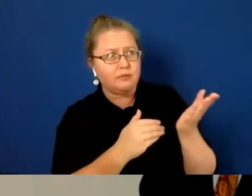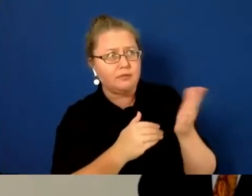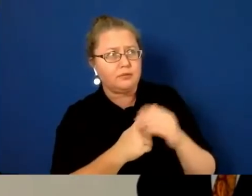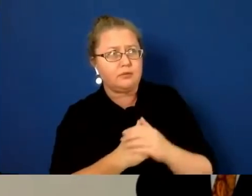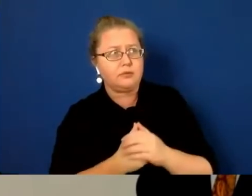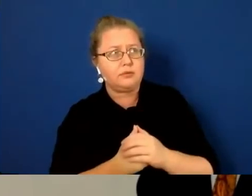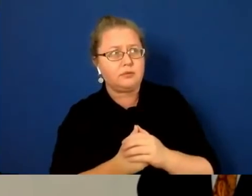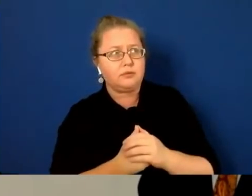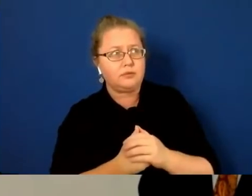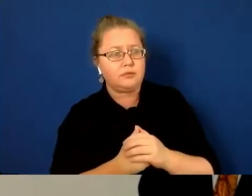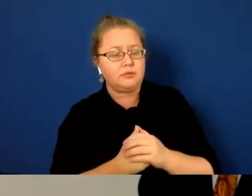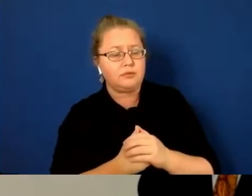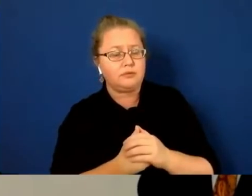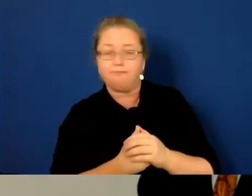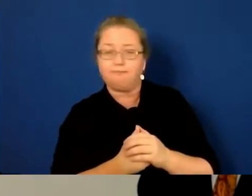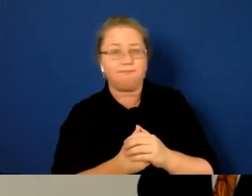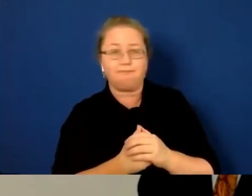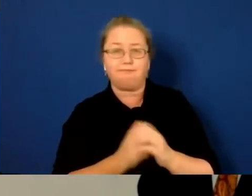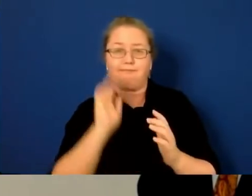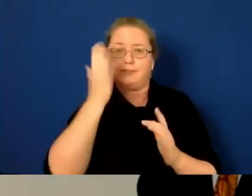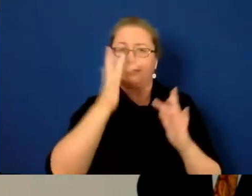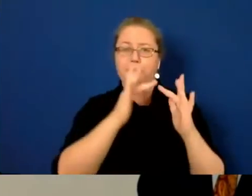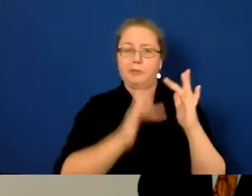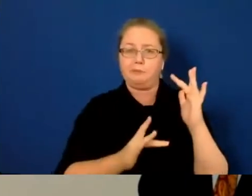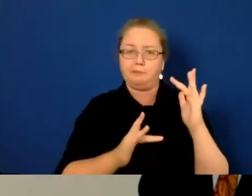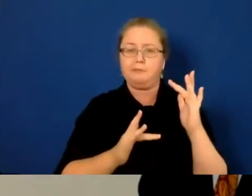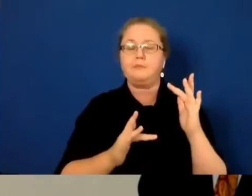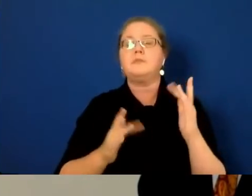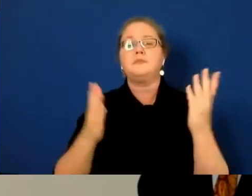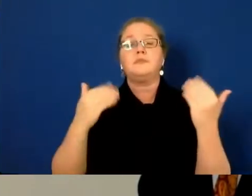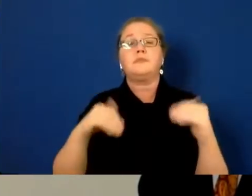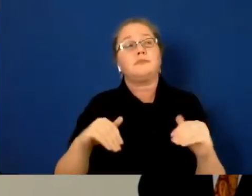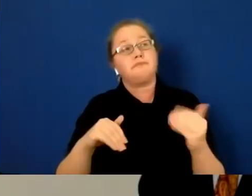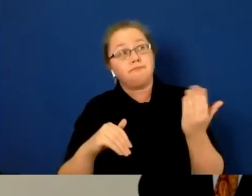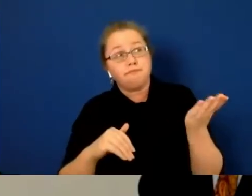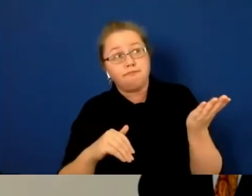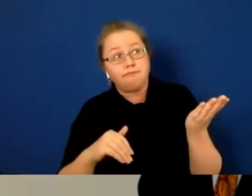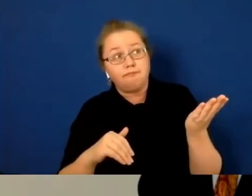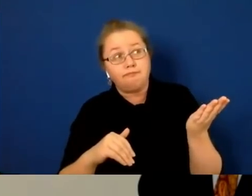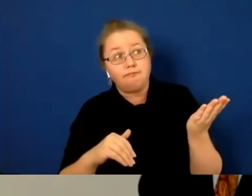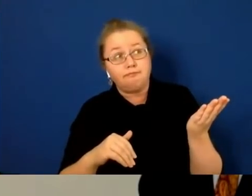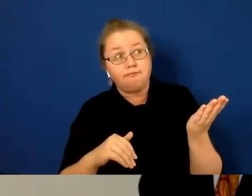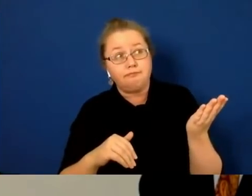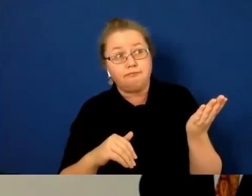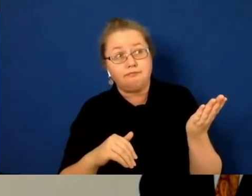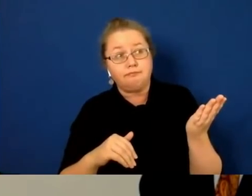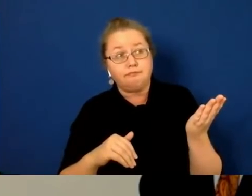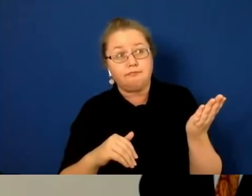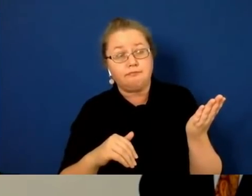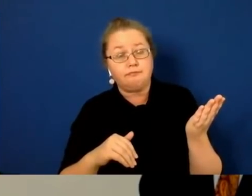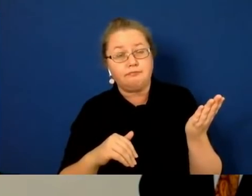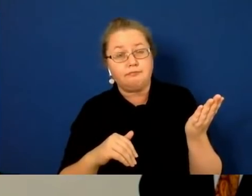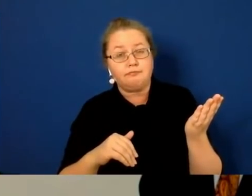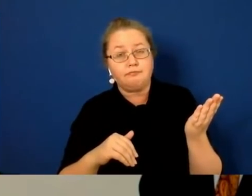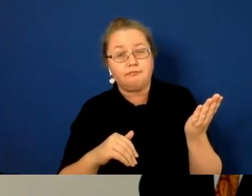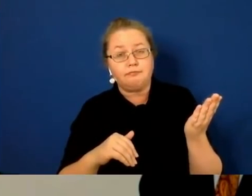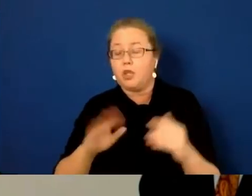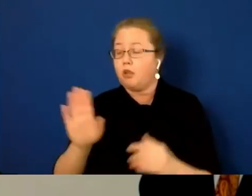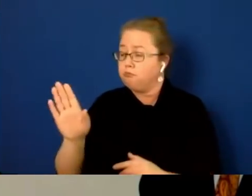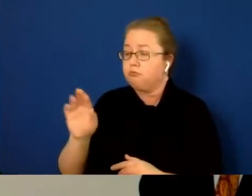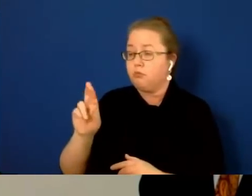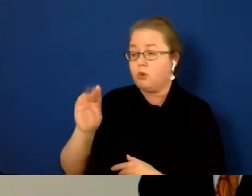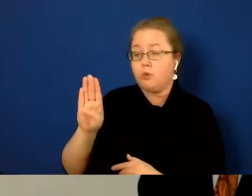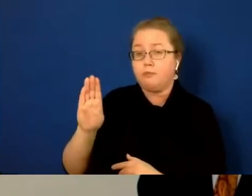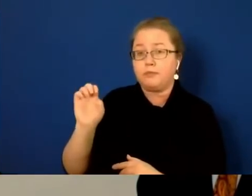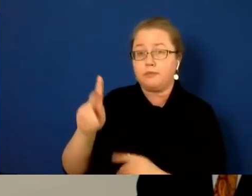Hi, Dr. Henry. Thank you for this. You did mention last week and today about the outbreak in Kelowna.